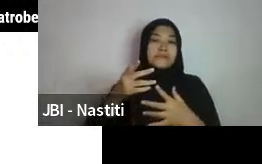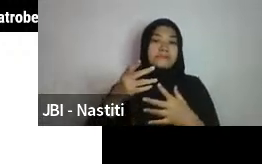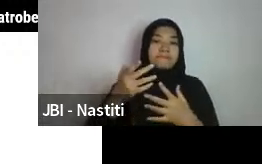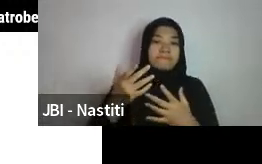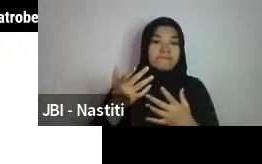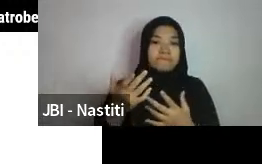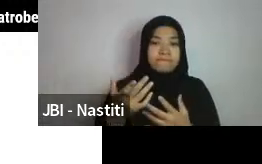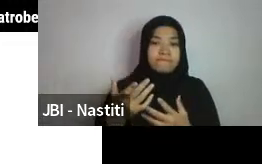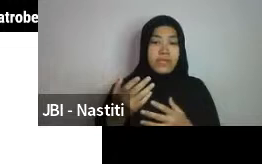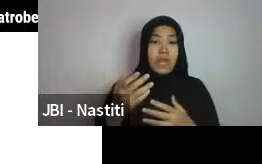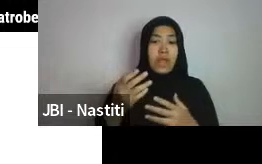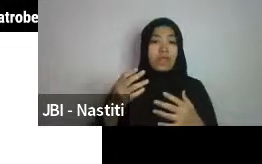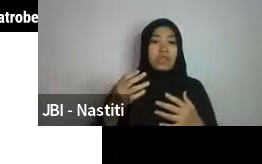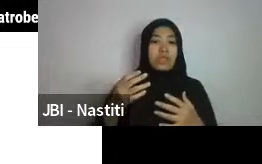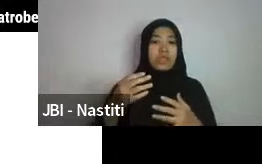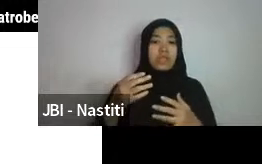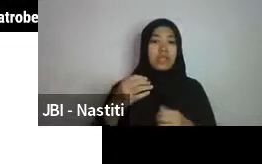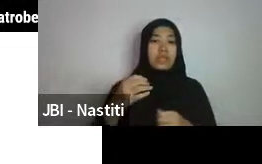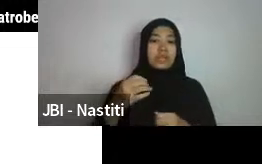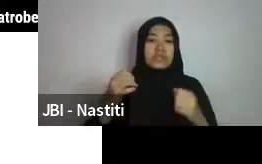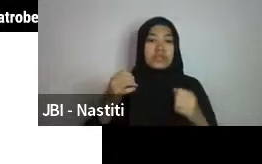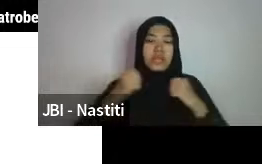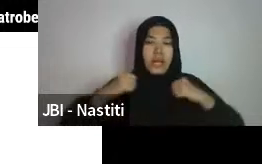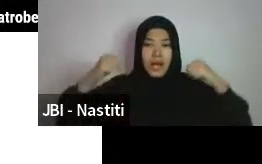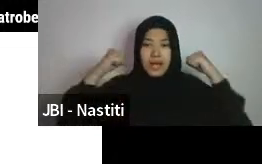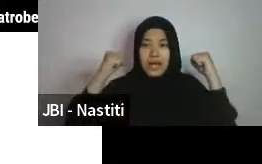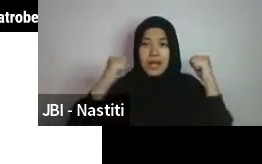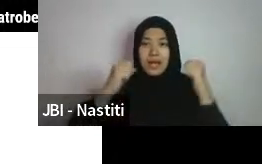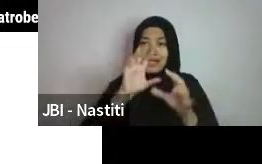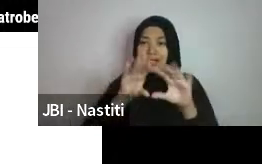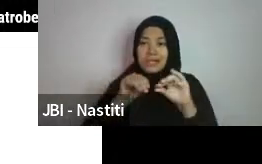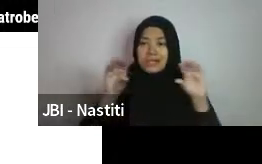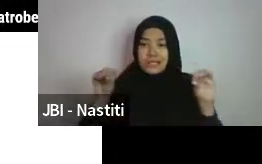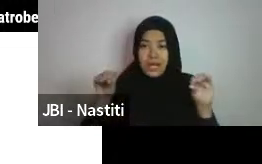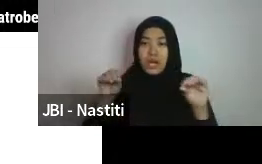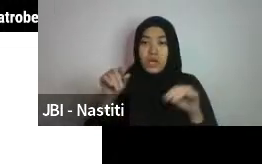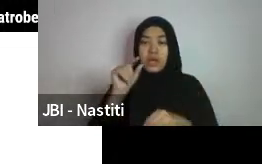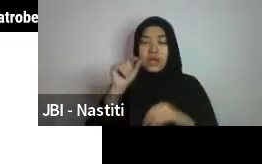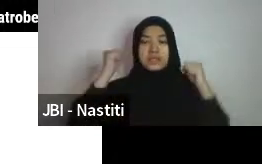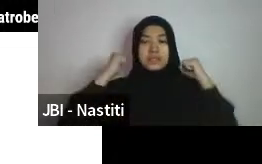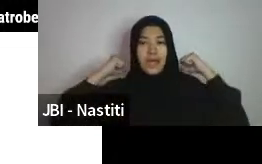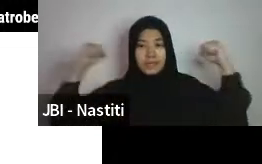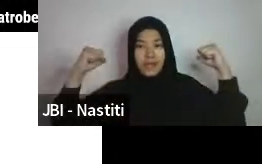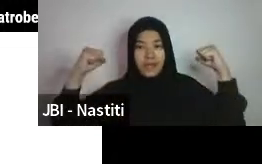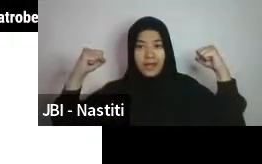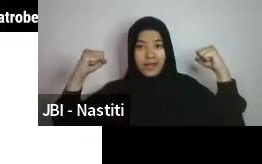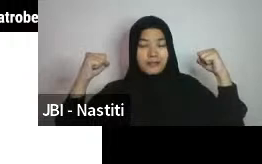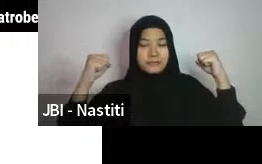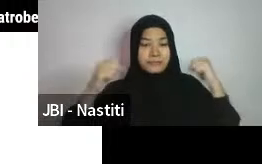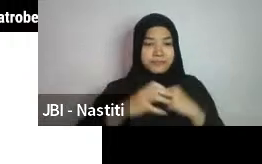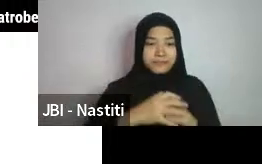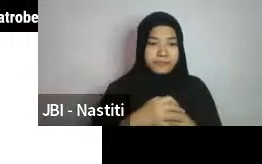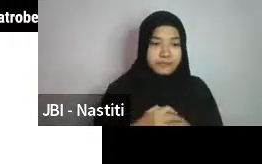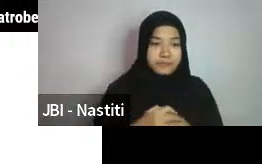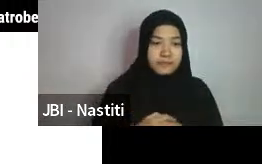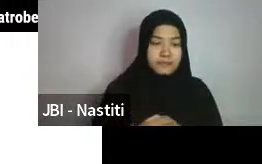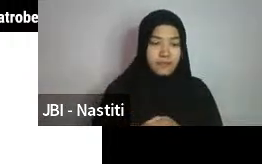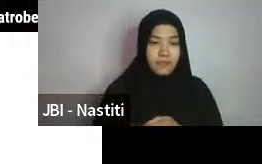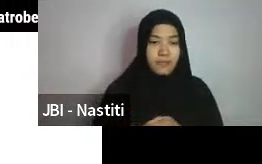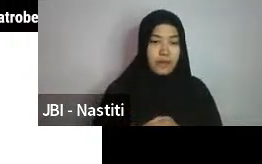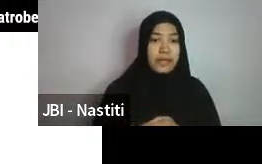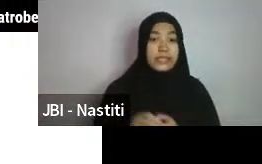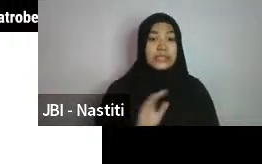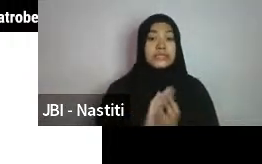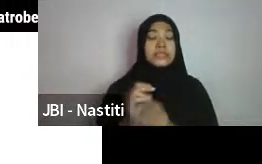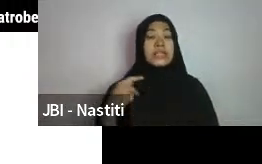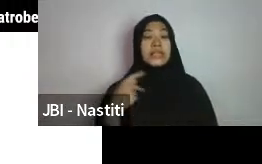to a minimum standard. But to do that, we need to have some further understanding of what the training needs are of